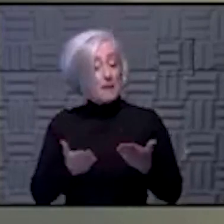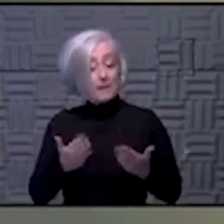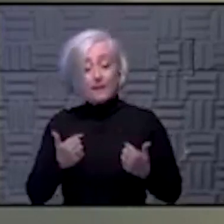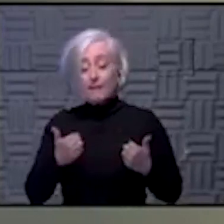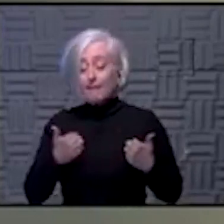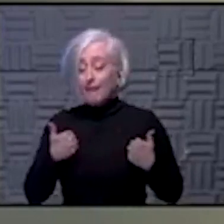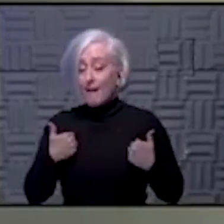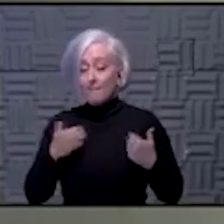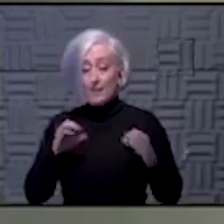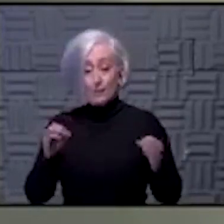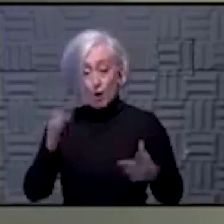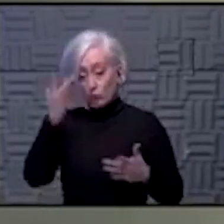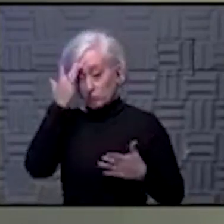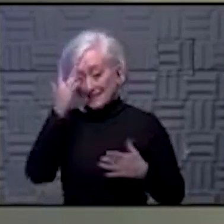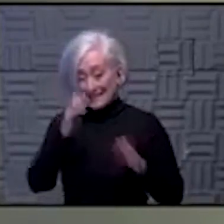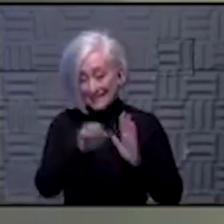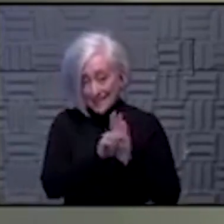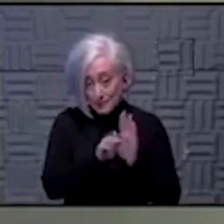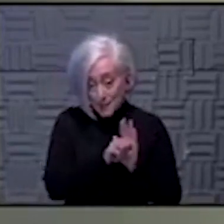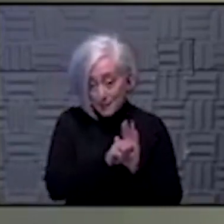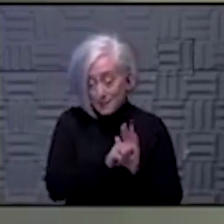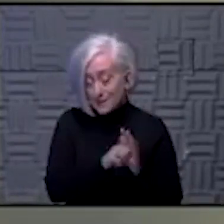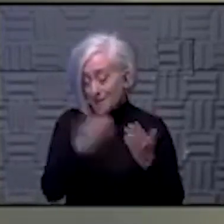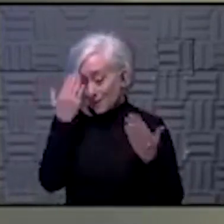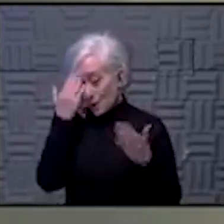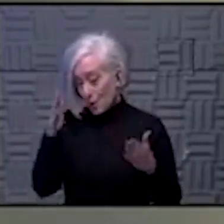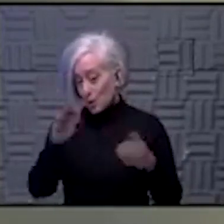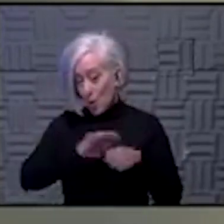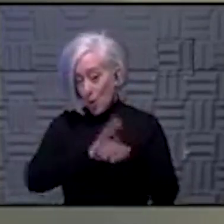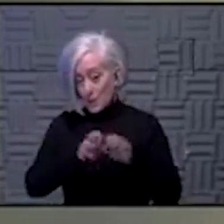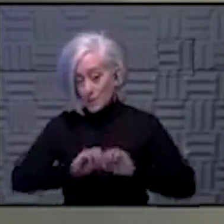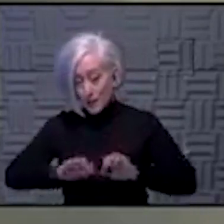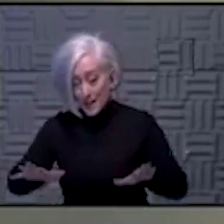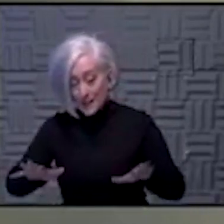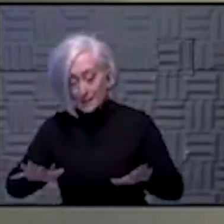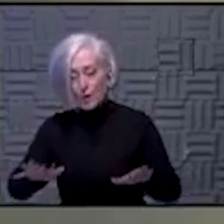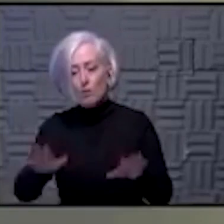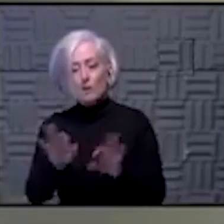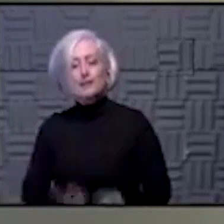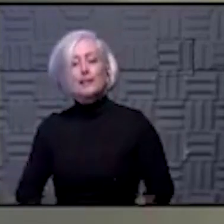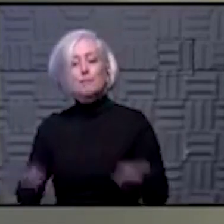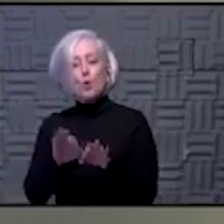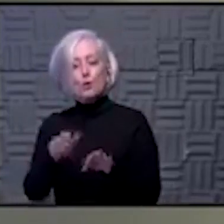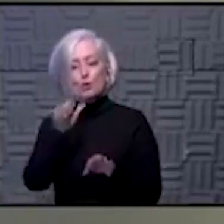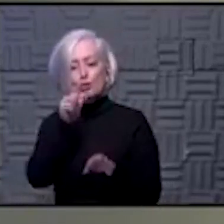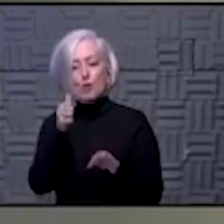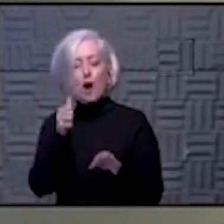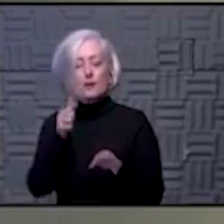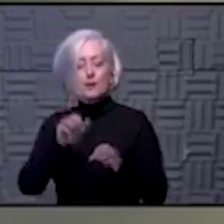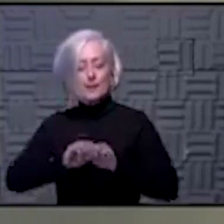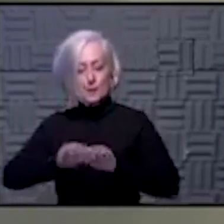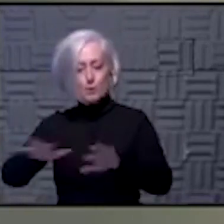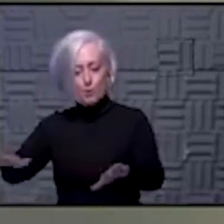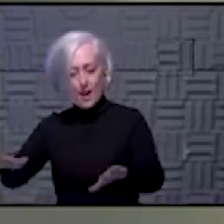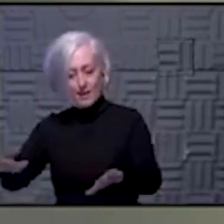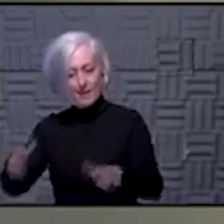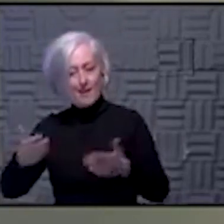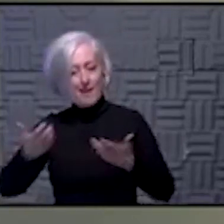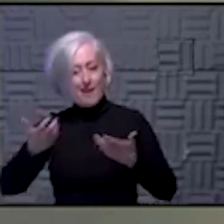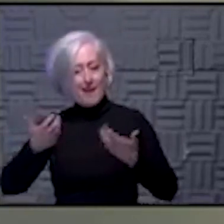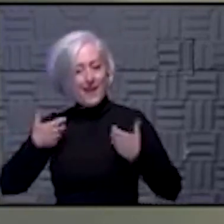asymptomatic, and not know that I'm spreading it. So I have to make sure I don't give the virus. As simple as that. Neither get nor give the